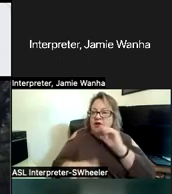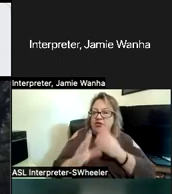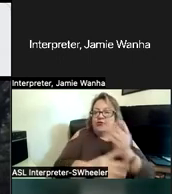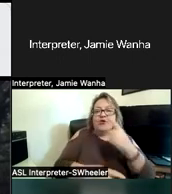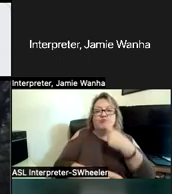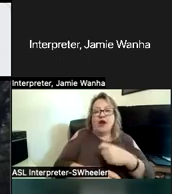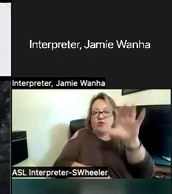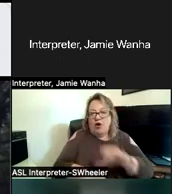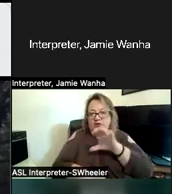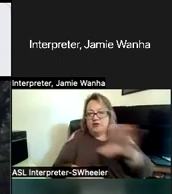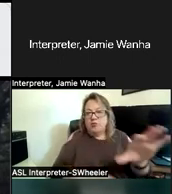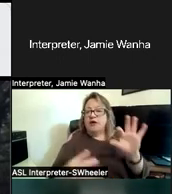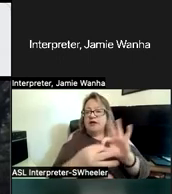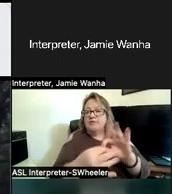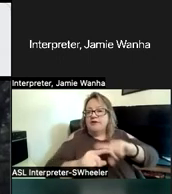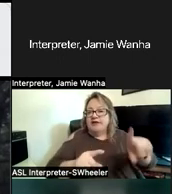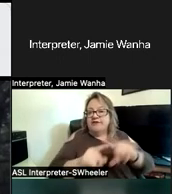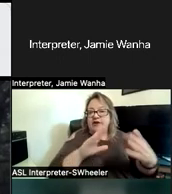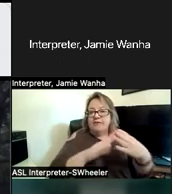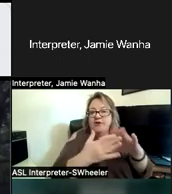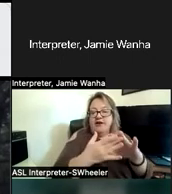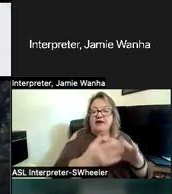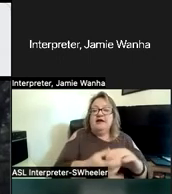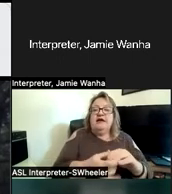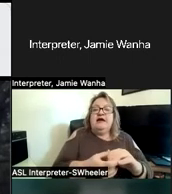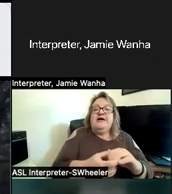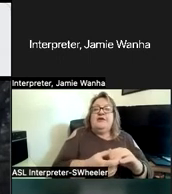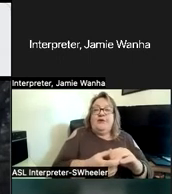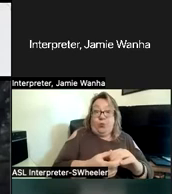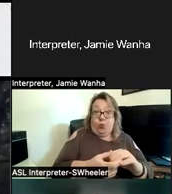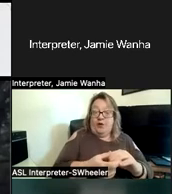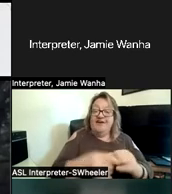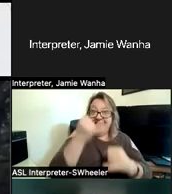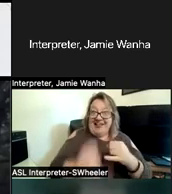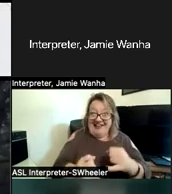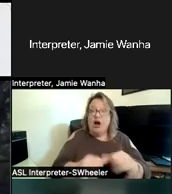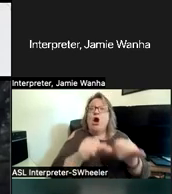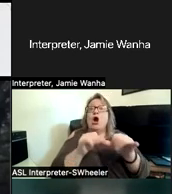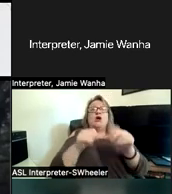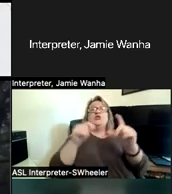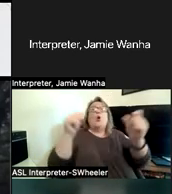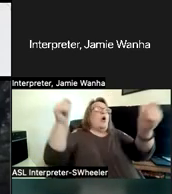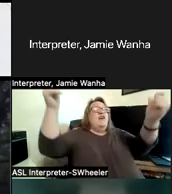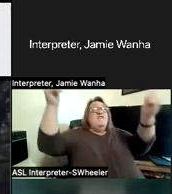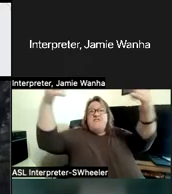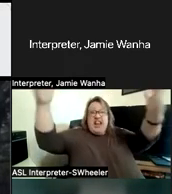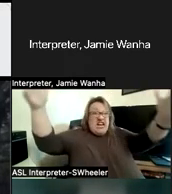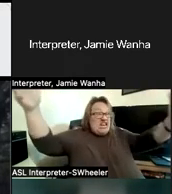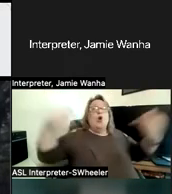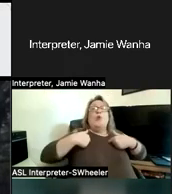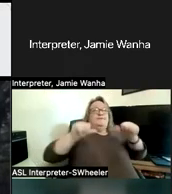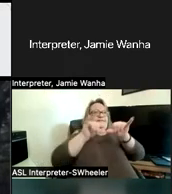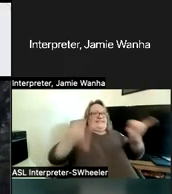also connect them to different community partners. And finally, we're going to remain open until no one needs us anymore. So we will be